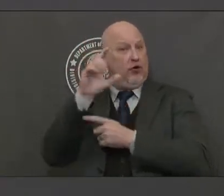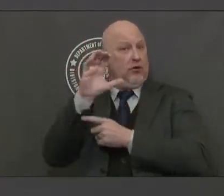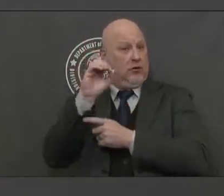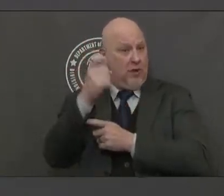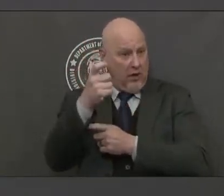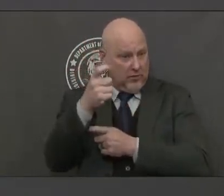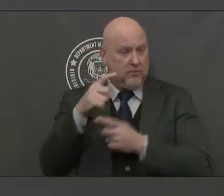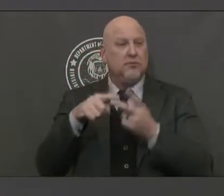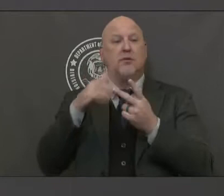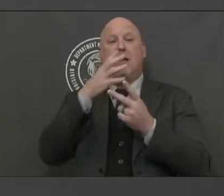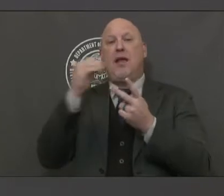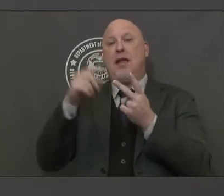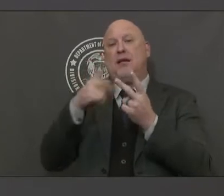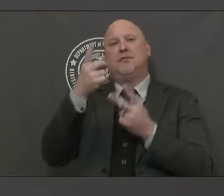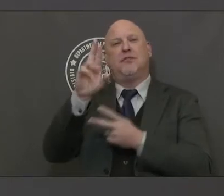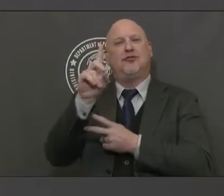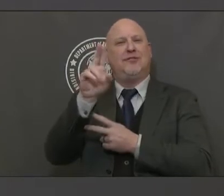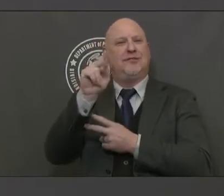Cox.